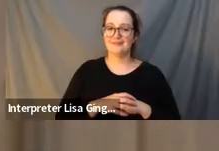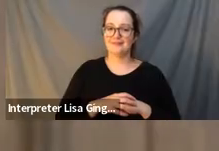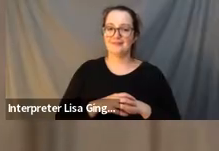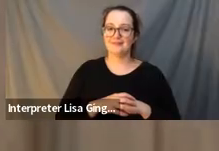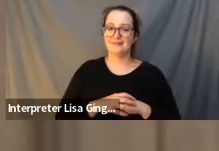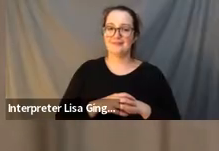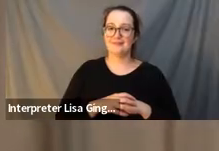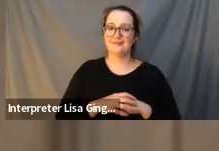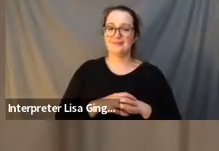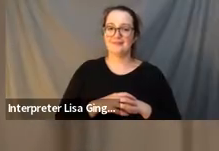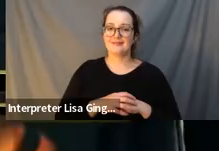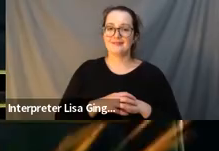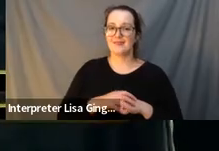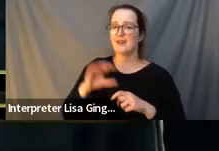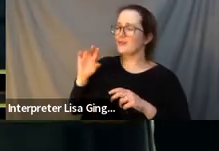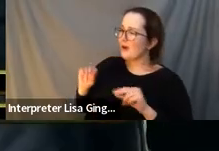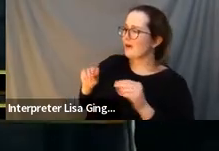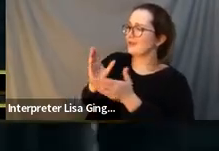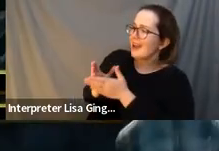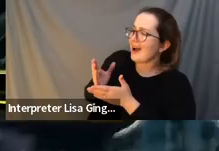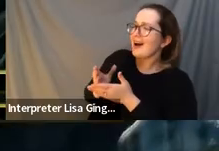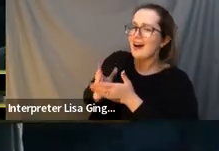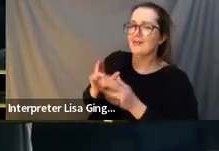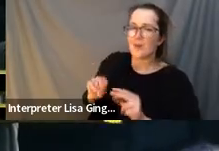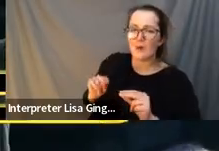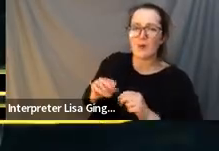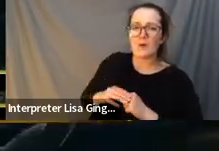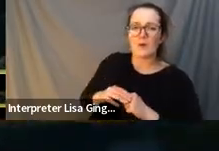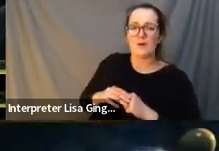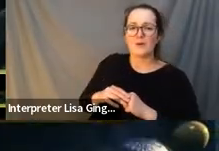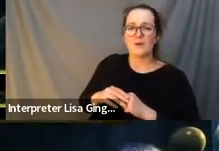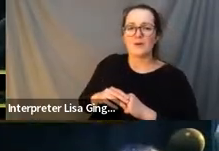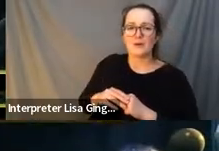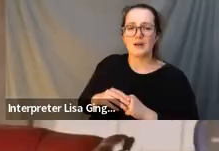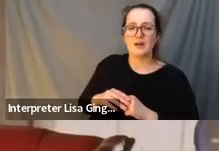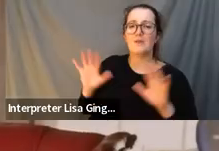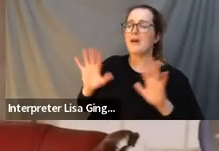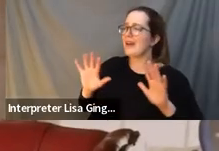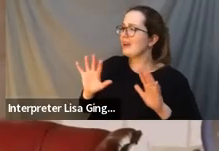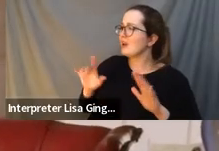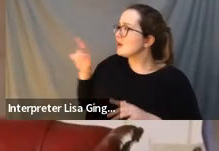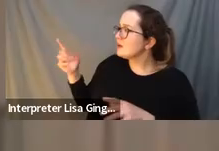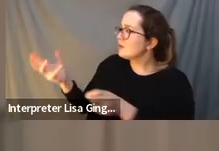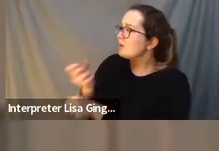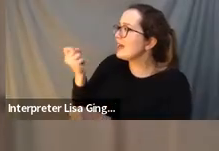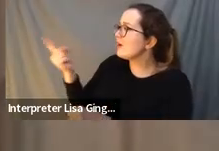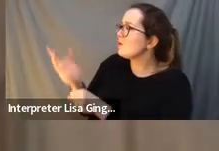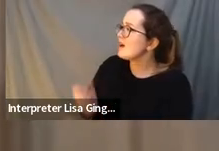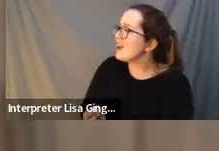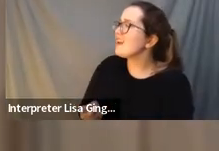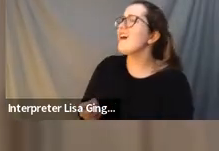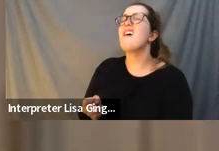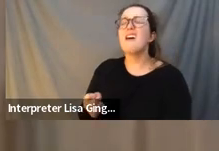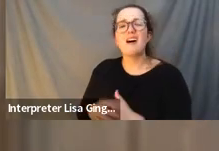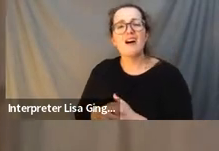No, stop it. This is so many. Wait, you didn't win, did you? Yeah, I did. That